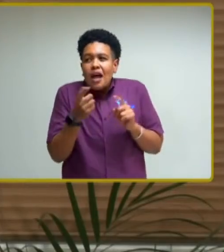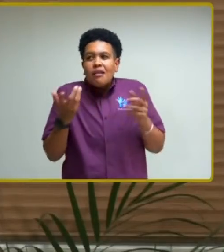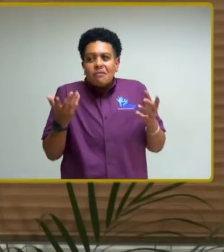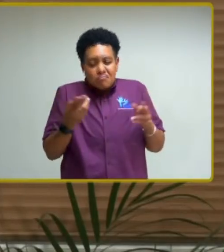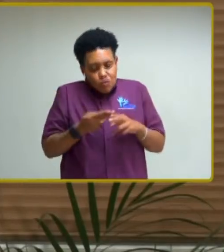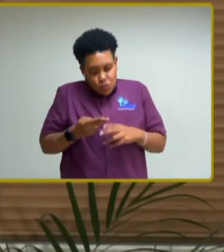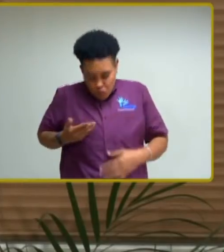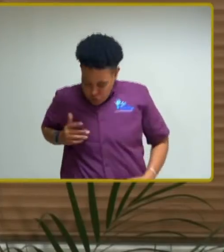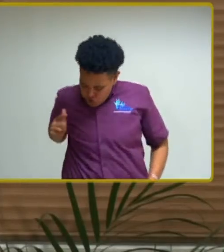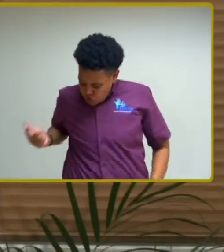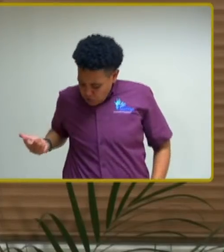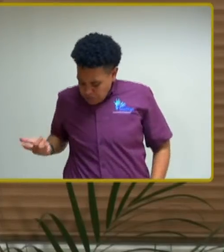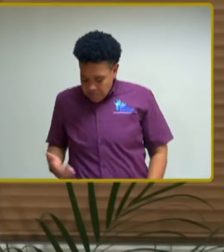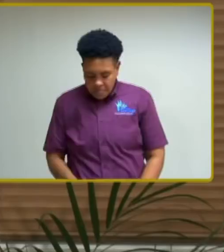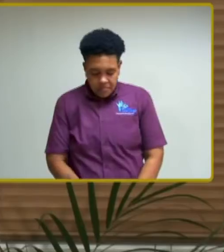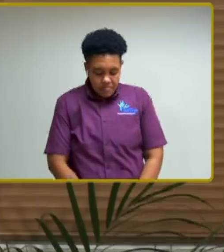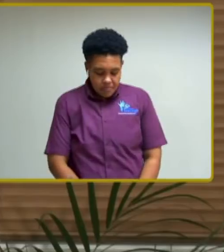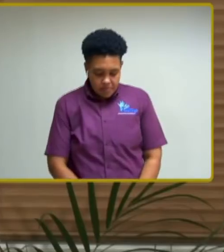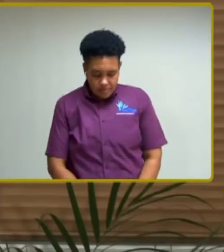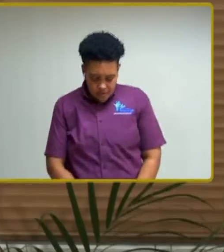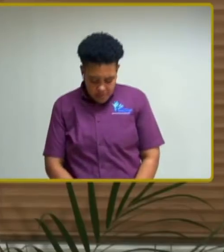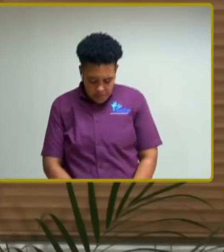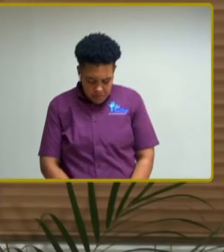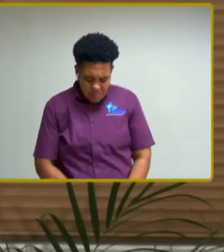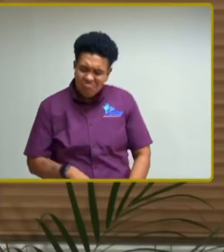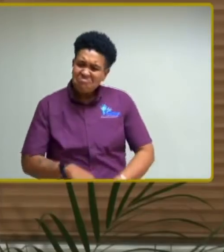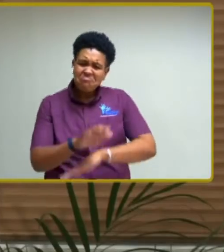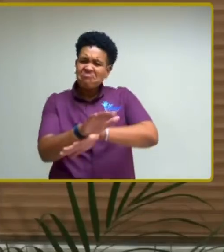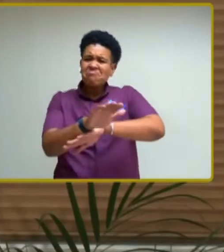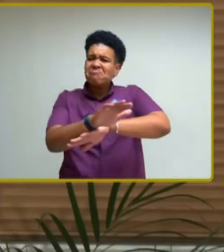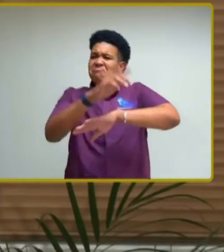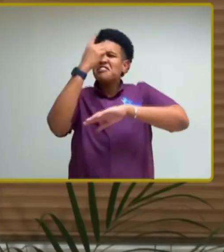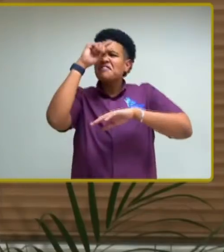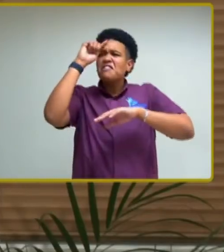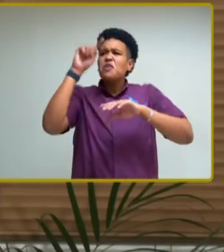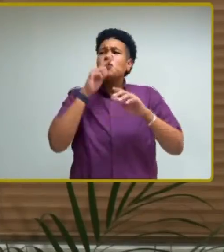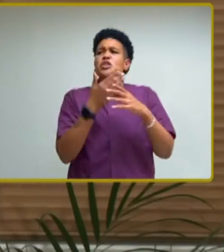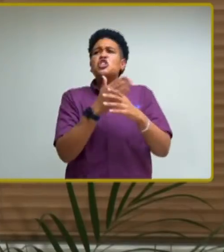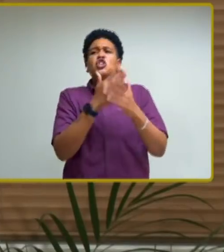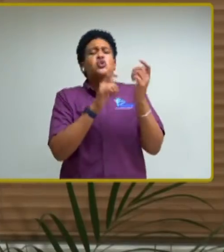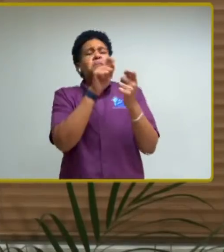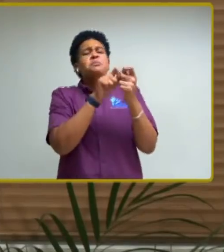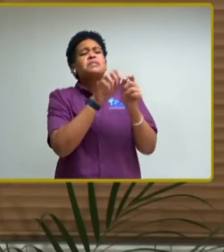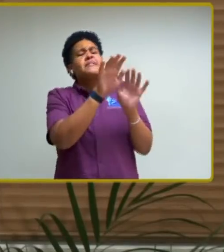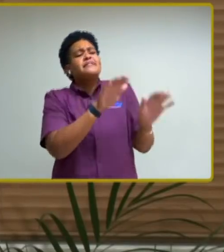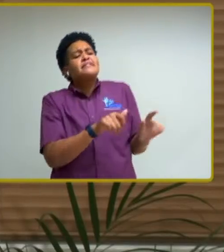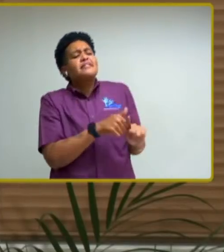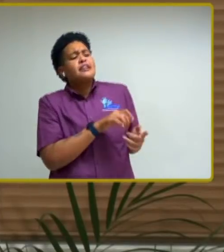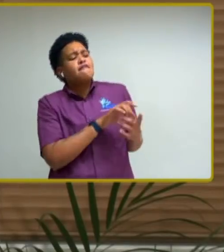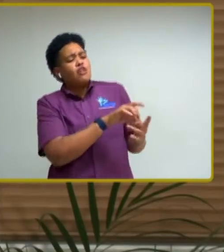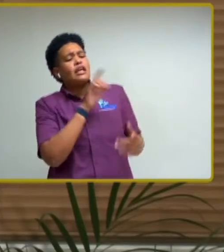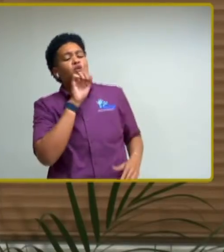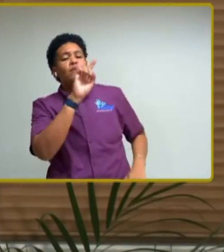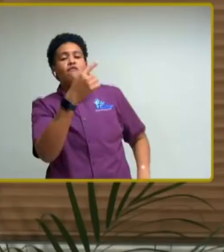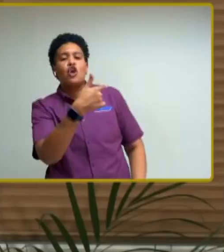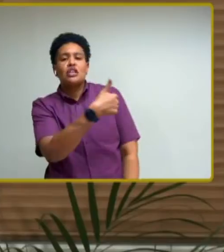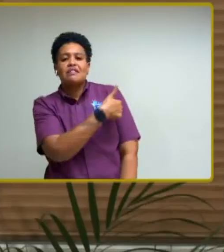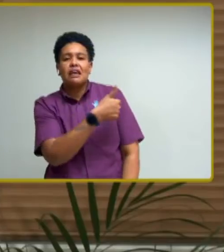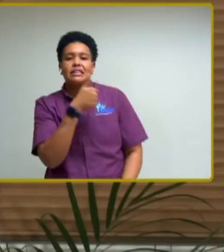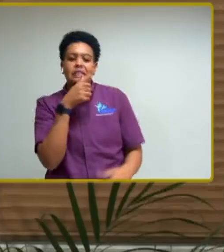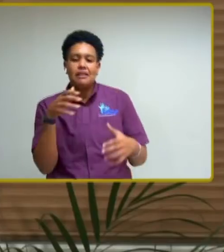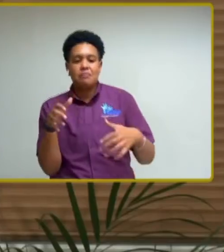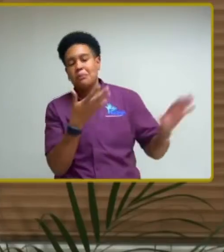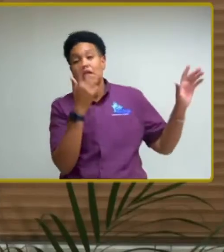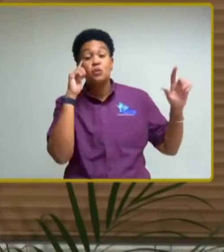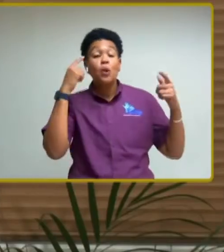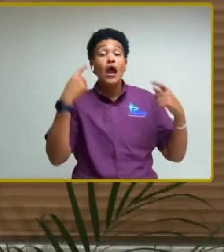momentarily. So this evening, we want to share some specifics around the first vaccination blitz, which